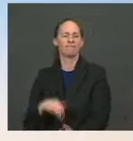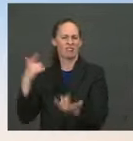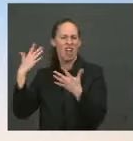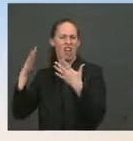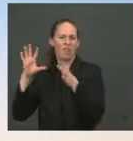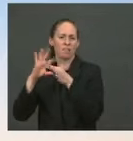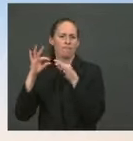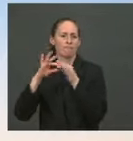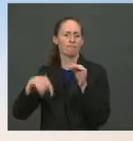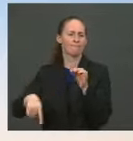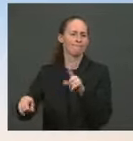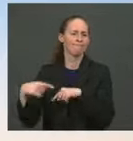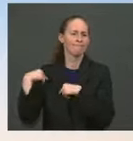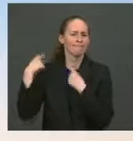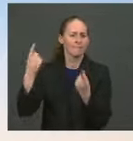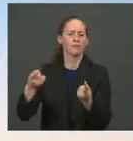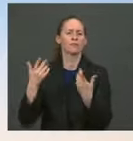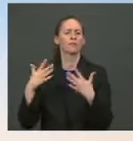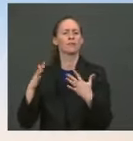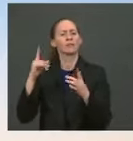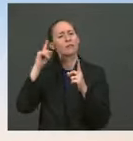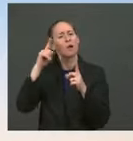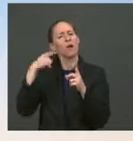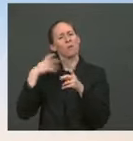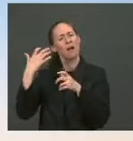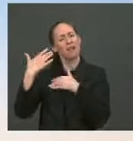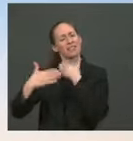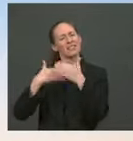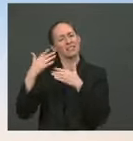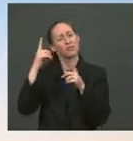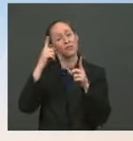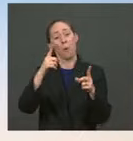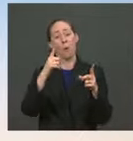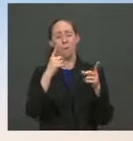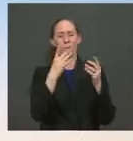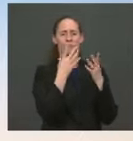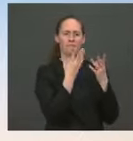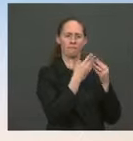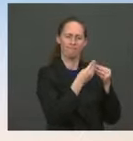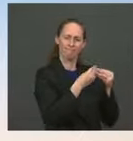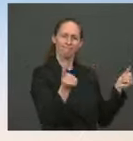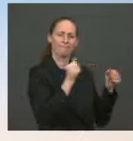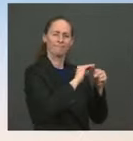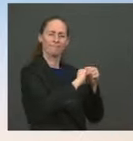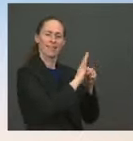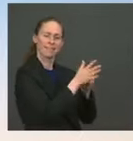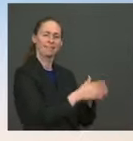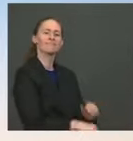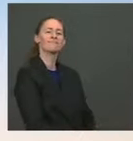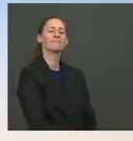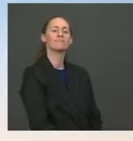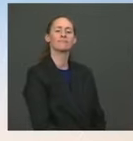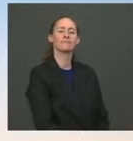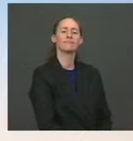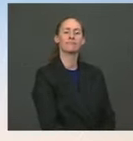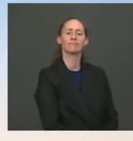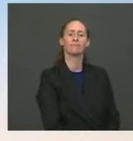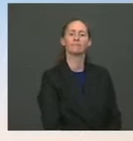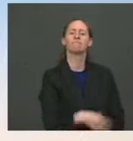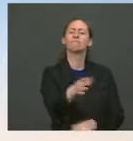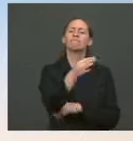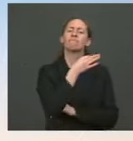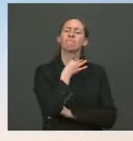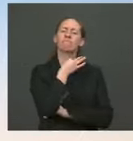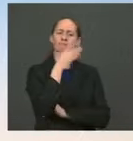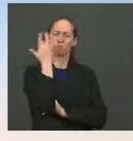make sure that we get to a place that we can get out of this pandemic. And, you know, the question is really that I have is, why are these legislators, these